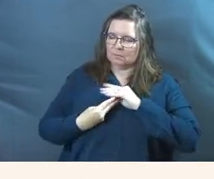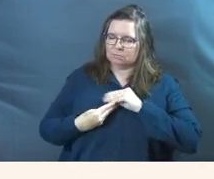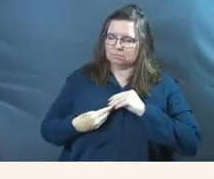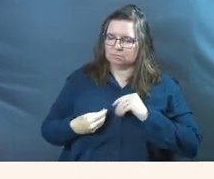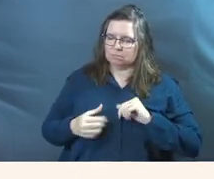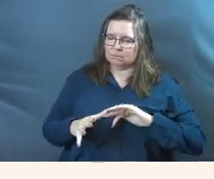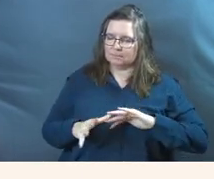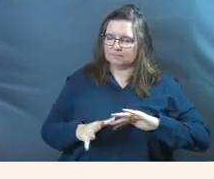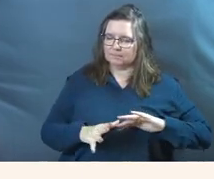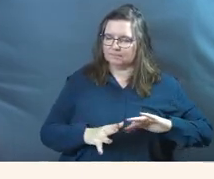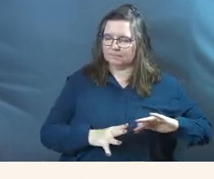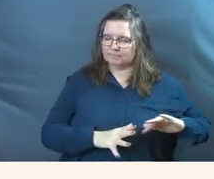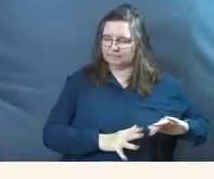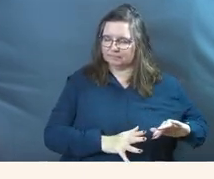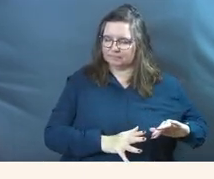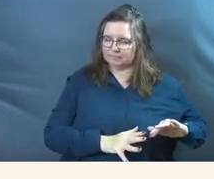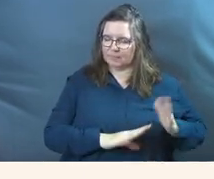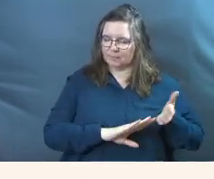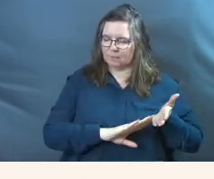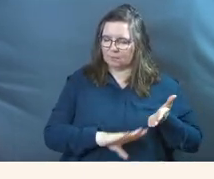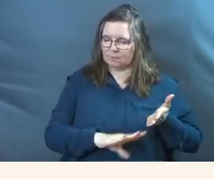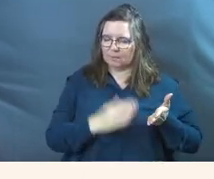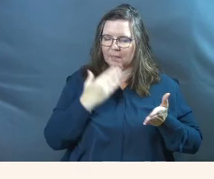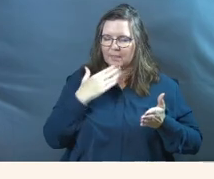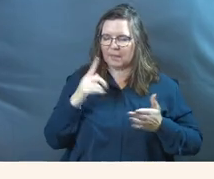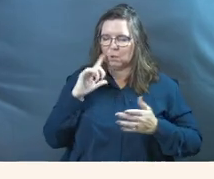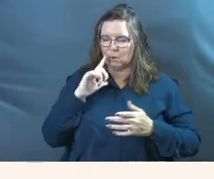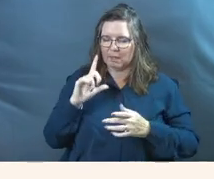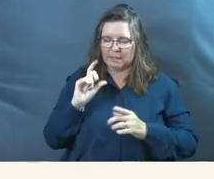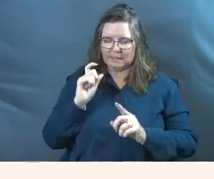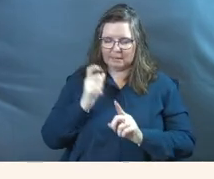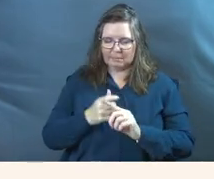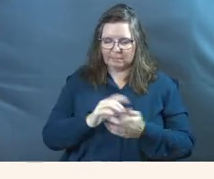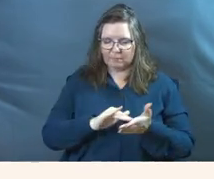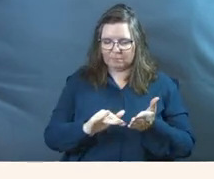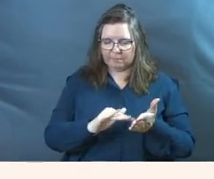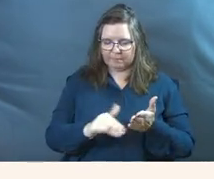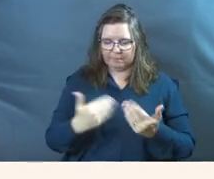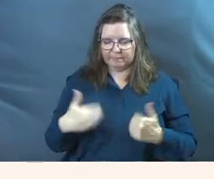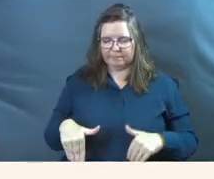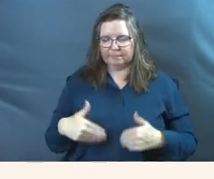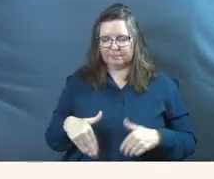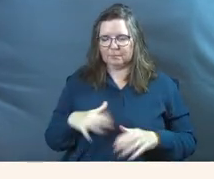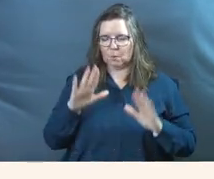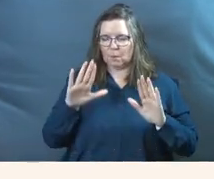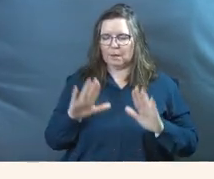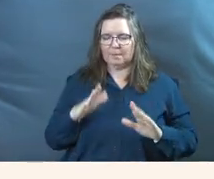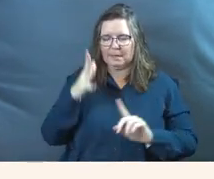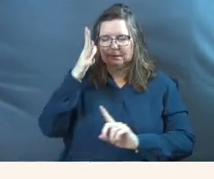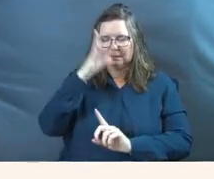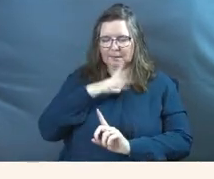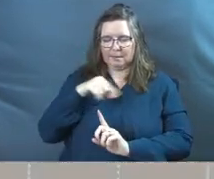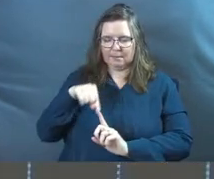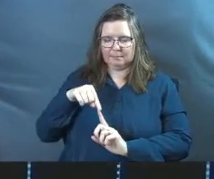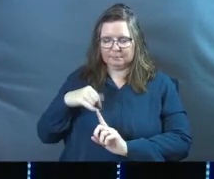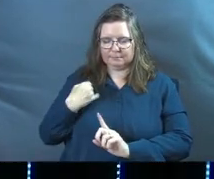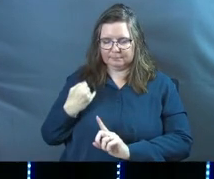us. Thank you that he went all the way with his forgiveness. What an amazing guy.